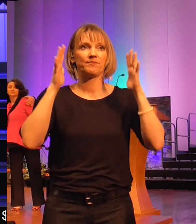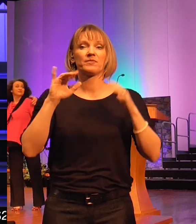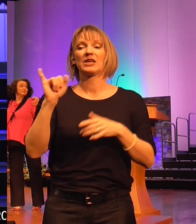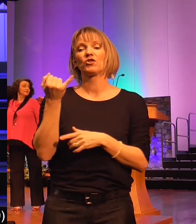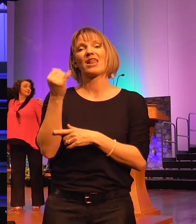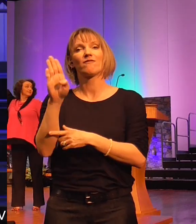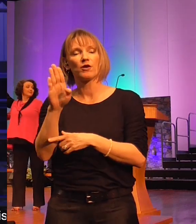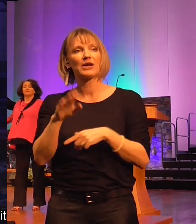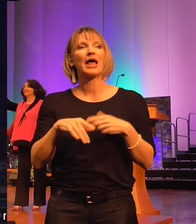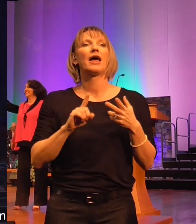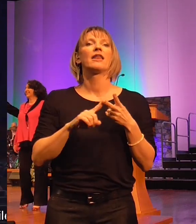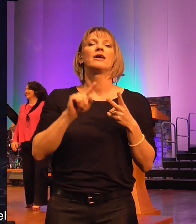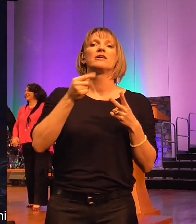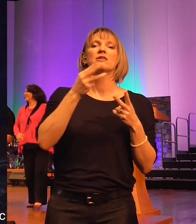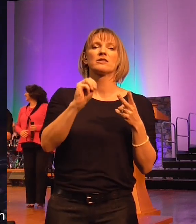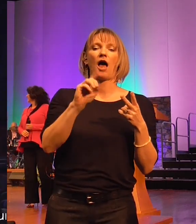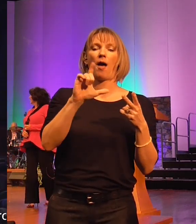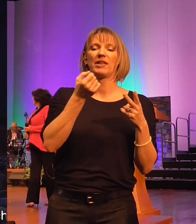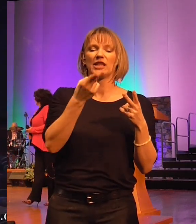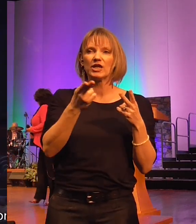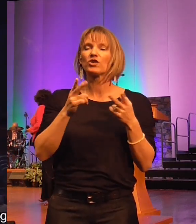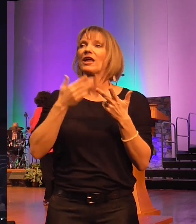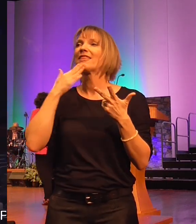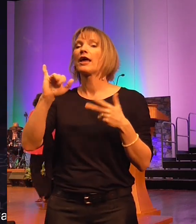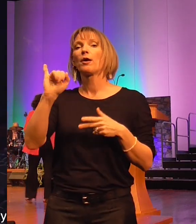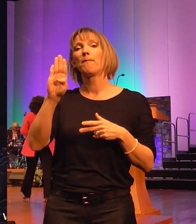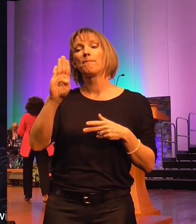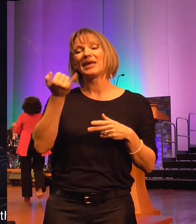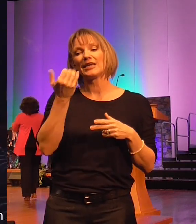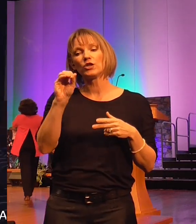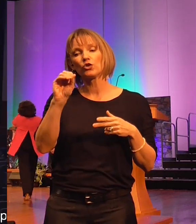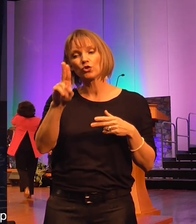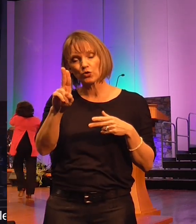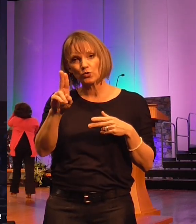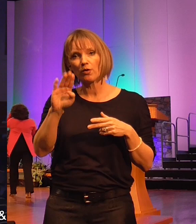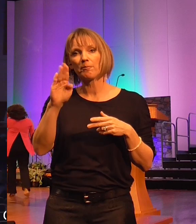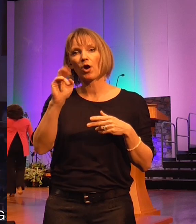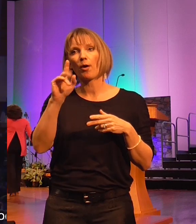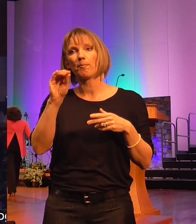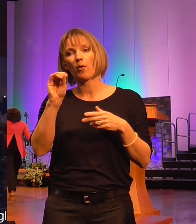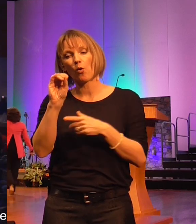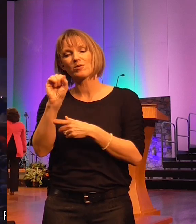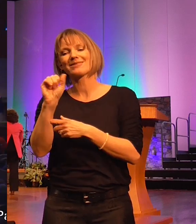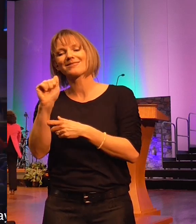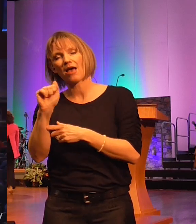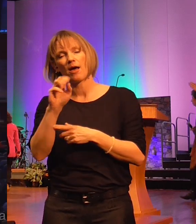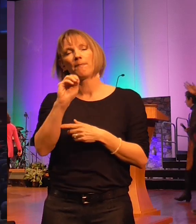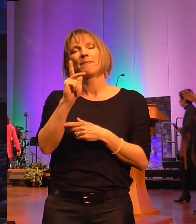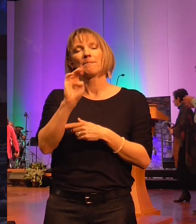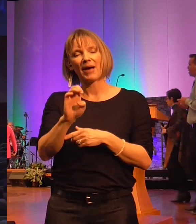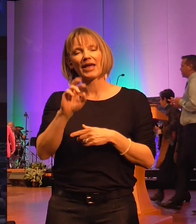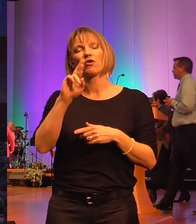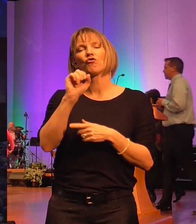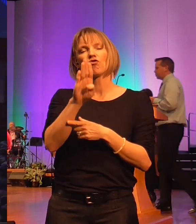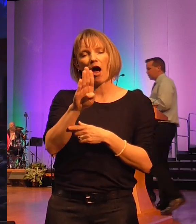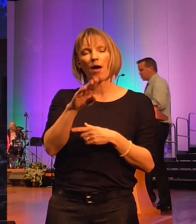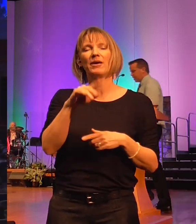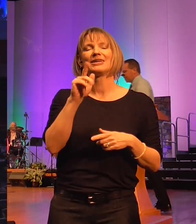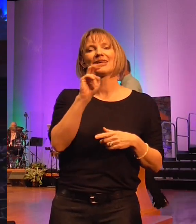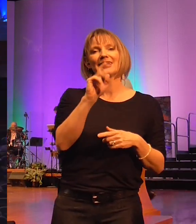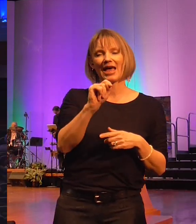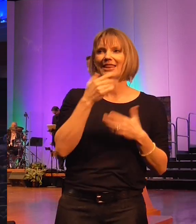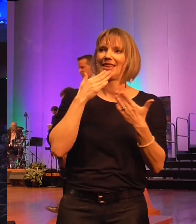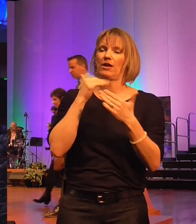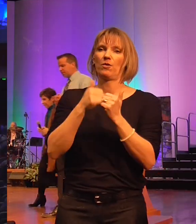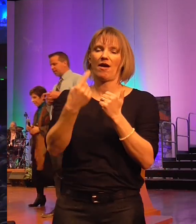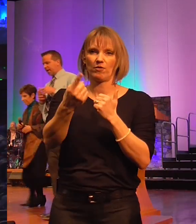Jennifer Burnett, Tom Litch, thank you so much. Bijou Barbosa, Mike Marlier, Rob Lowe, Kent Rautenstrauss. Thank you,